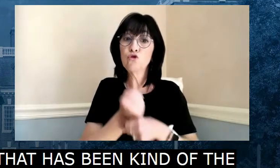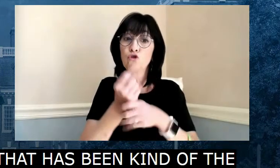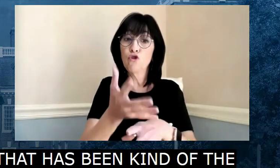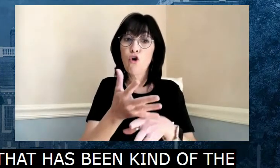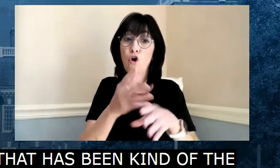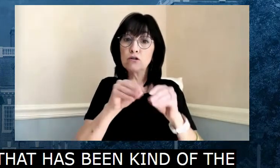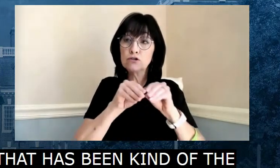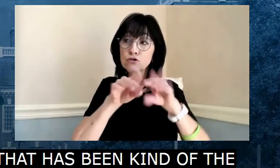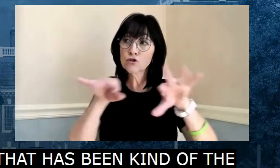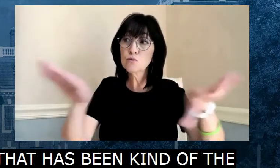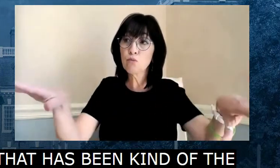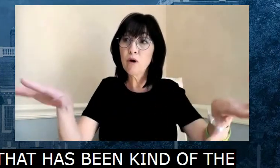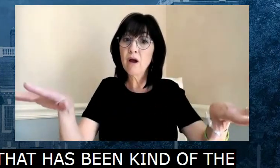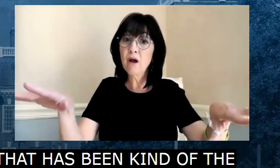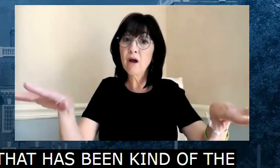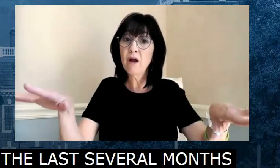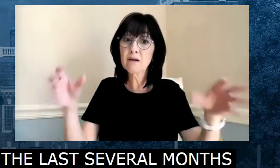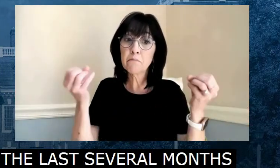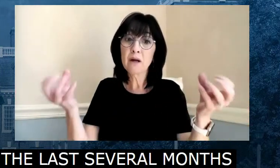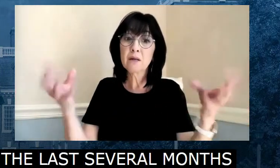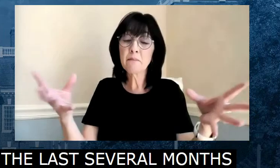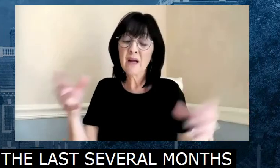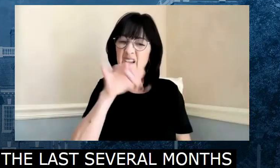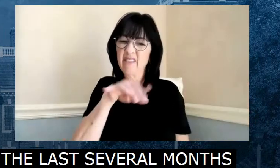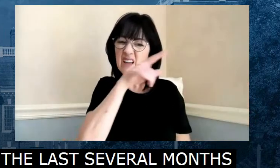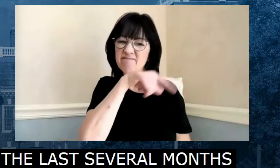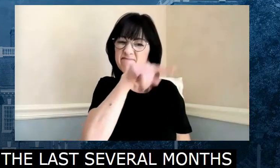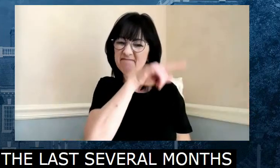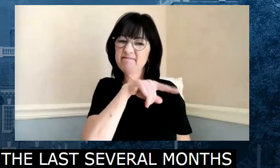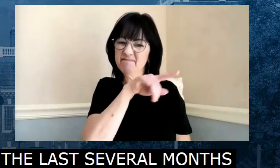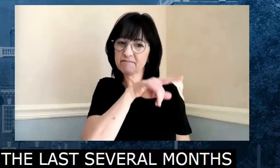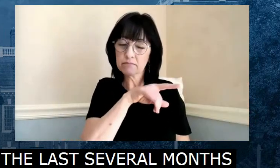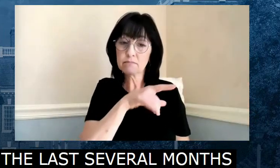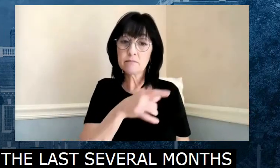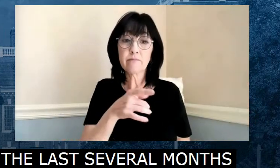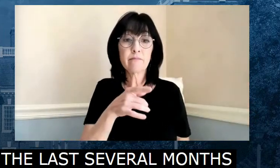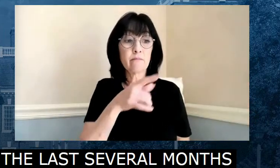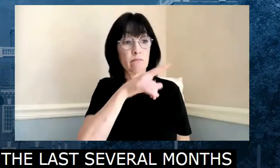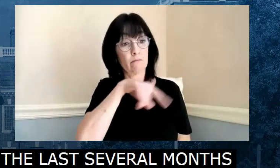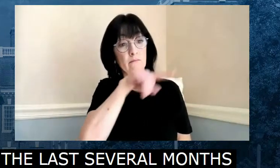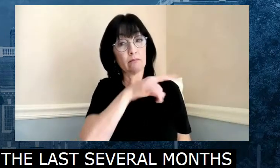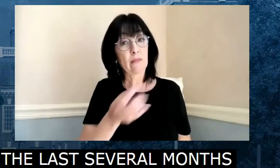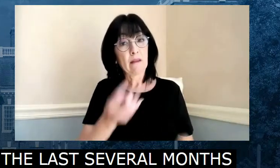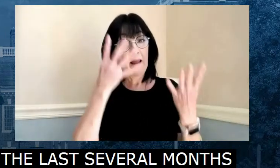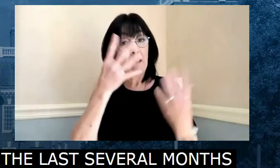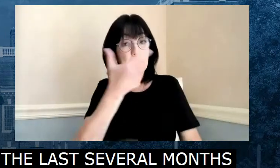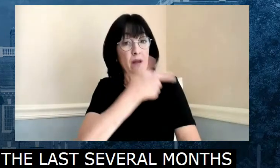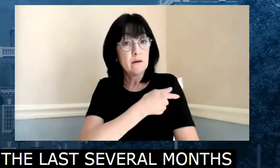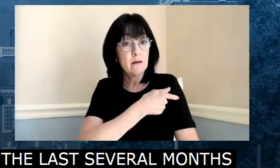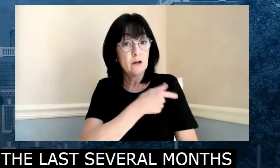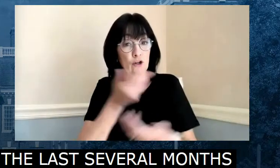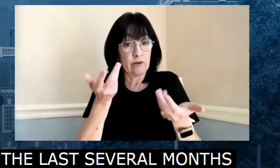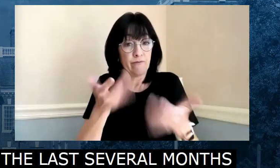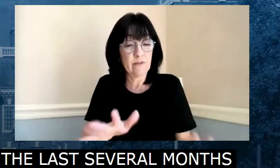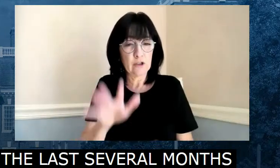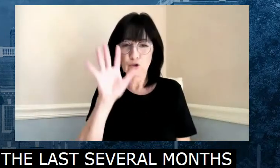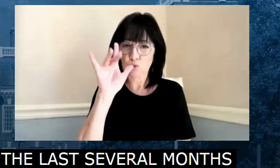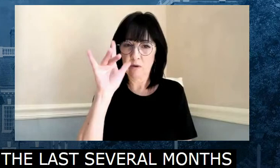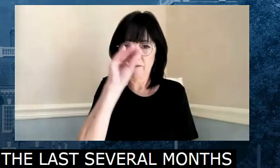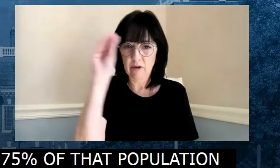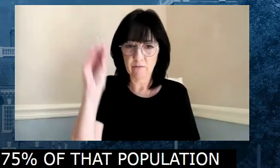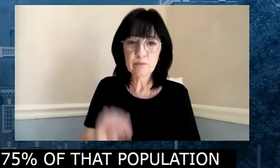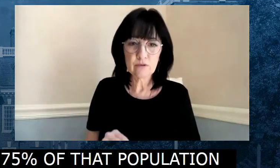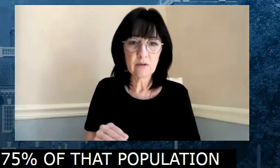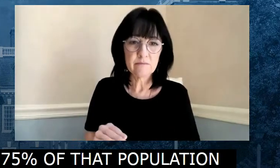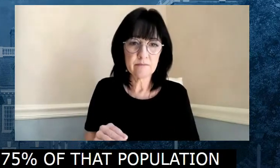only vaccinated at about 25%. So 75% of that population is still unprotected with